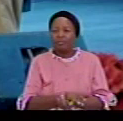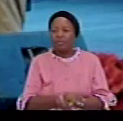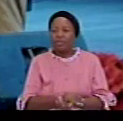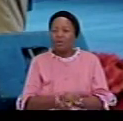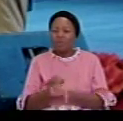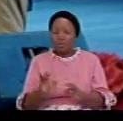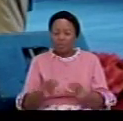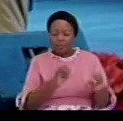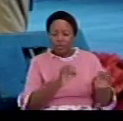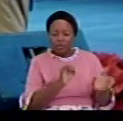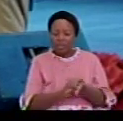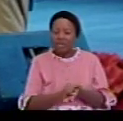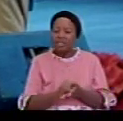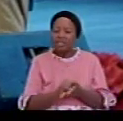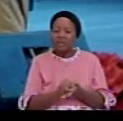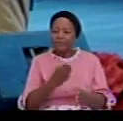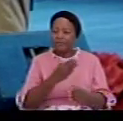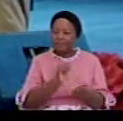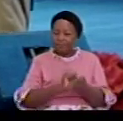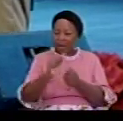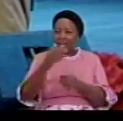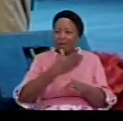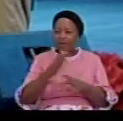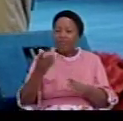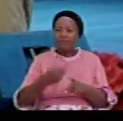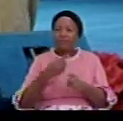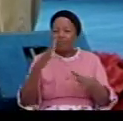far away from your tabernacle.